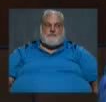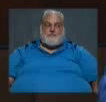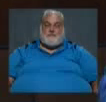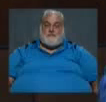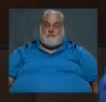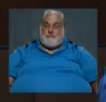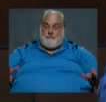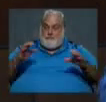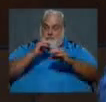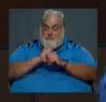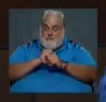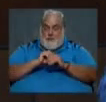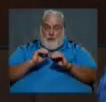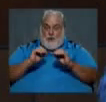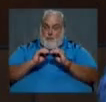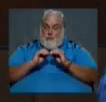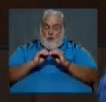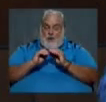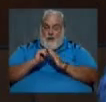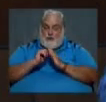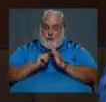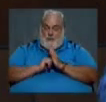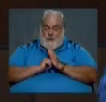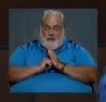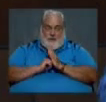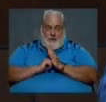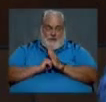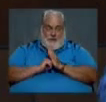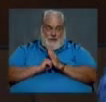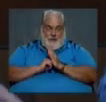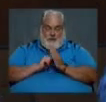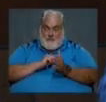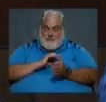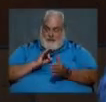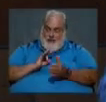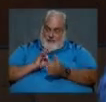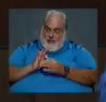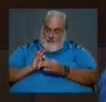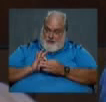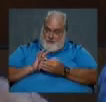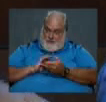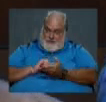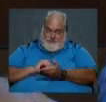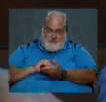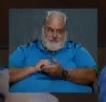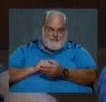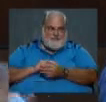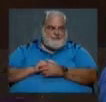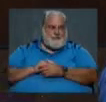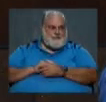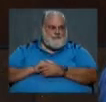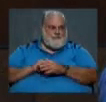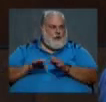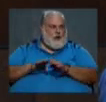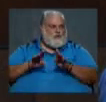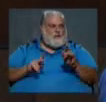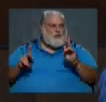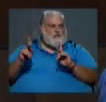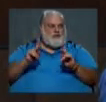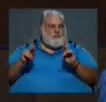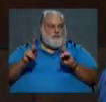There being no other agenda items, we are, staff, did you want to say something? Oh. We are open for